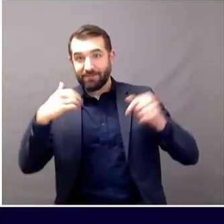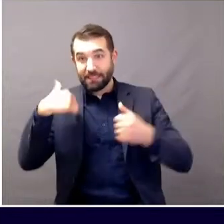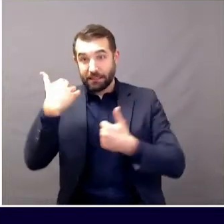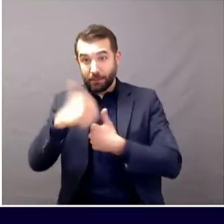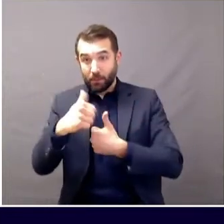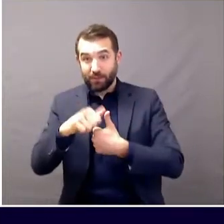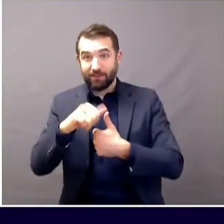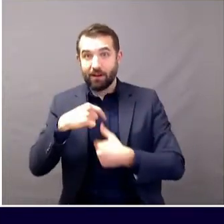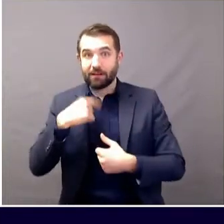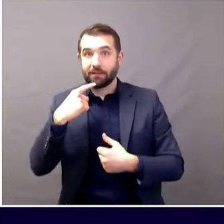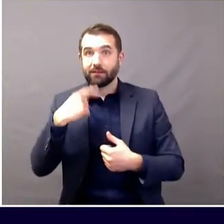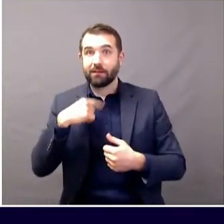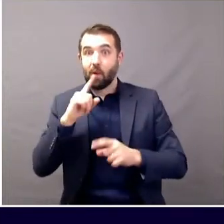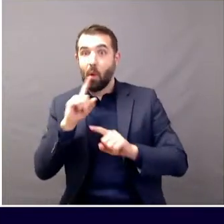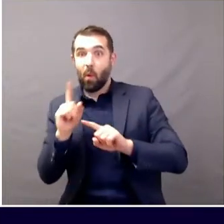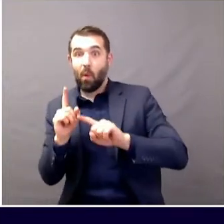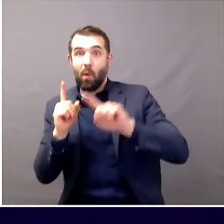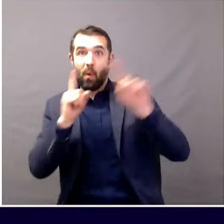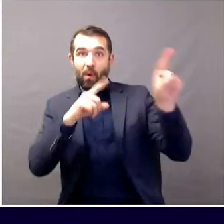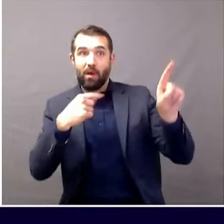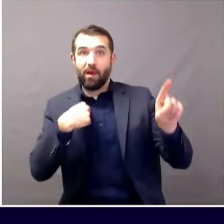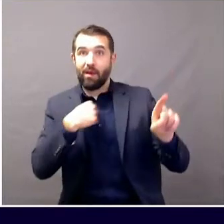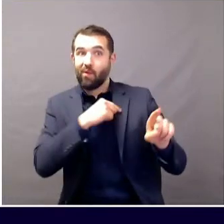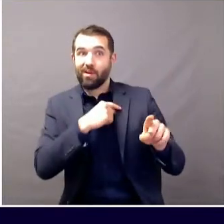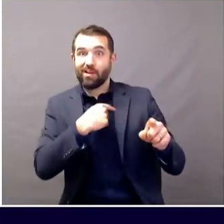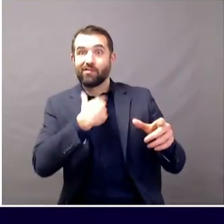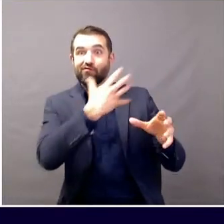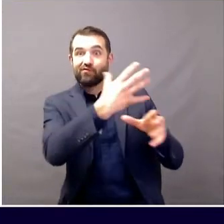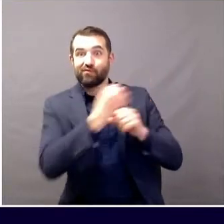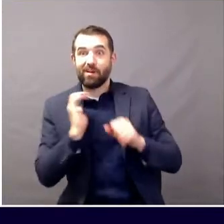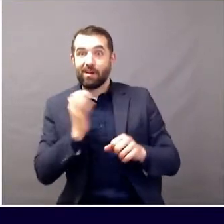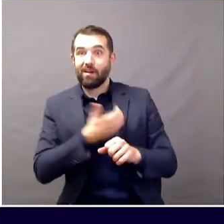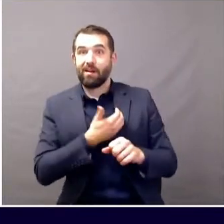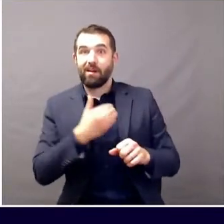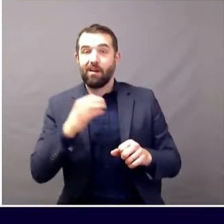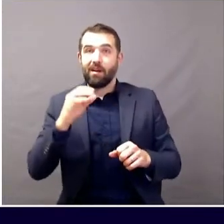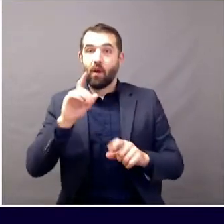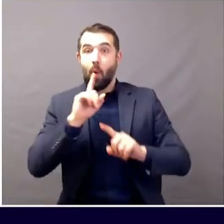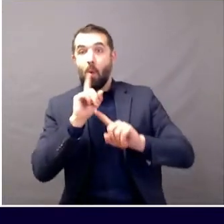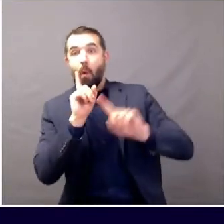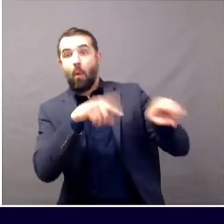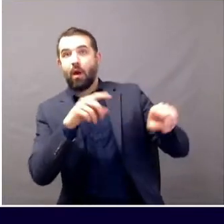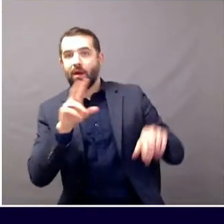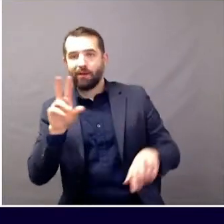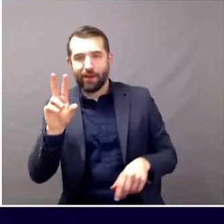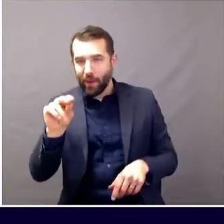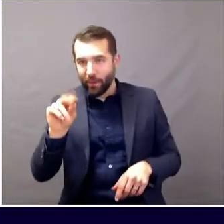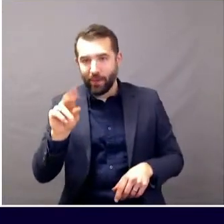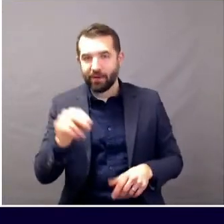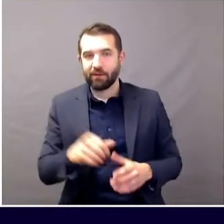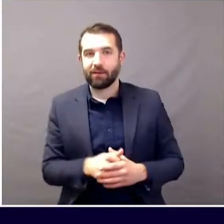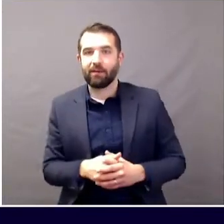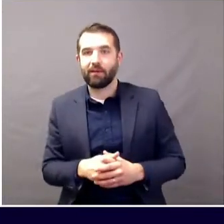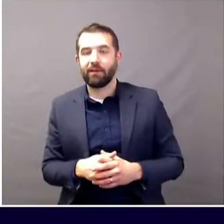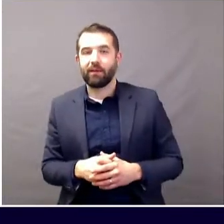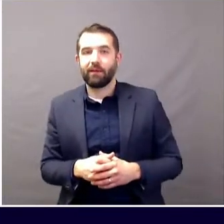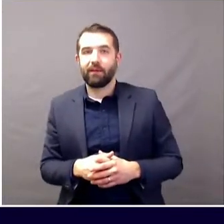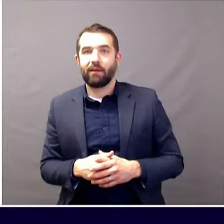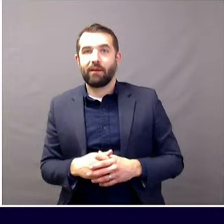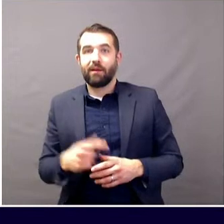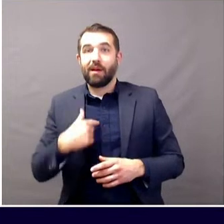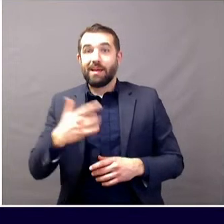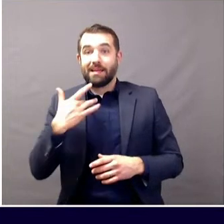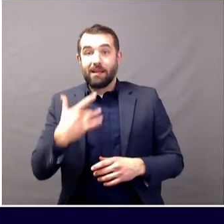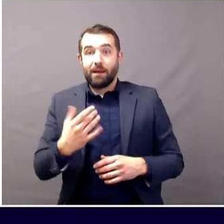the reality is that what happens is that in the early part of each week, the state of Maine receives from Operation Warp